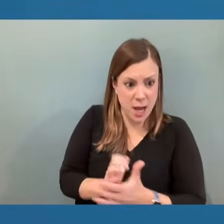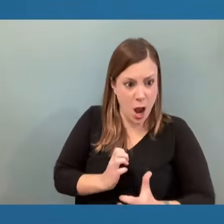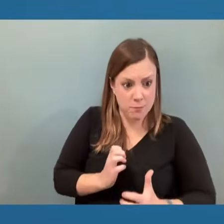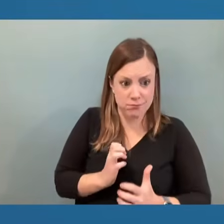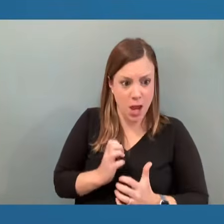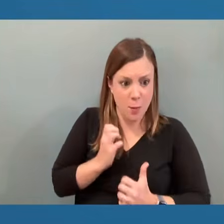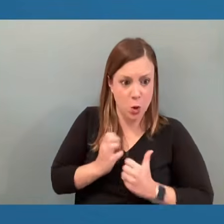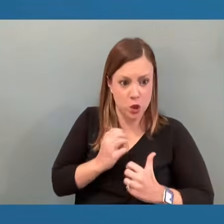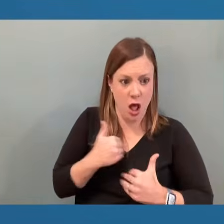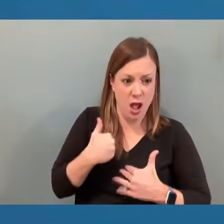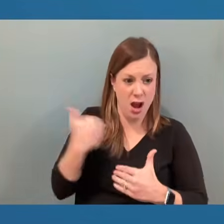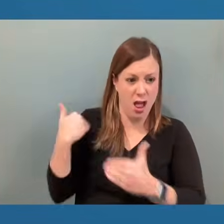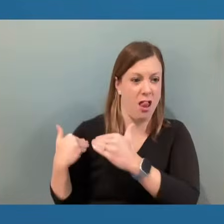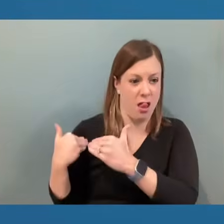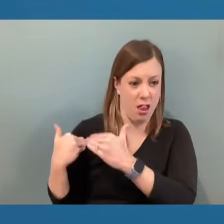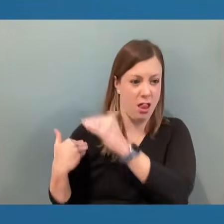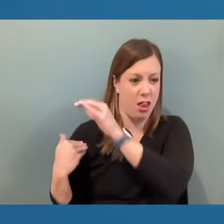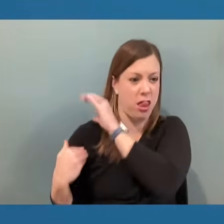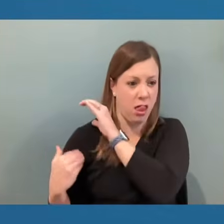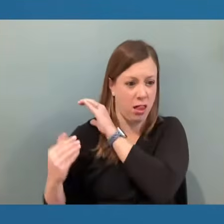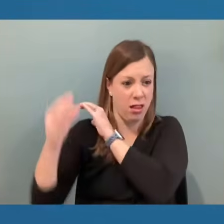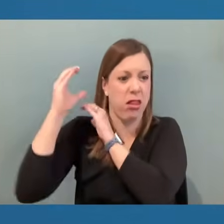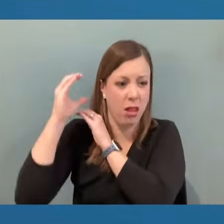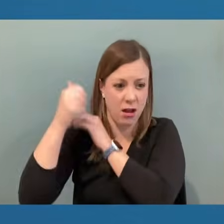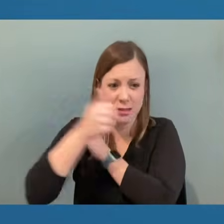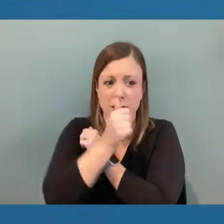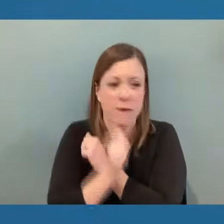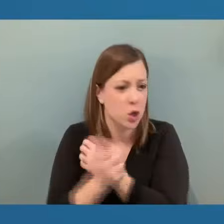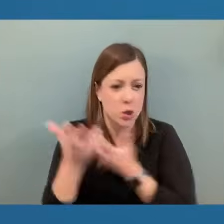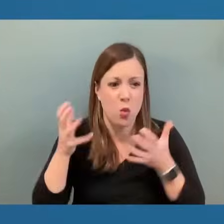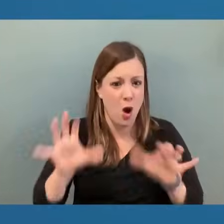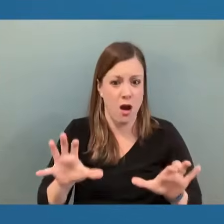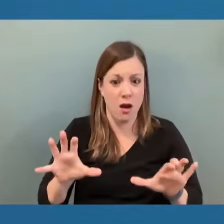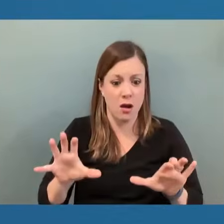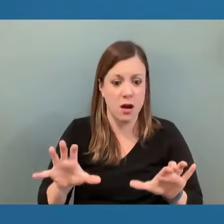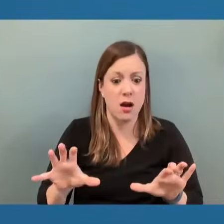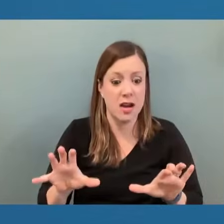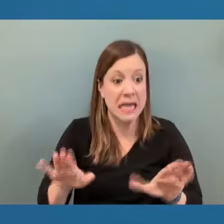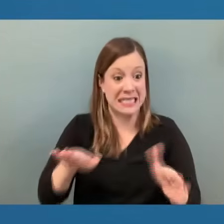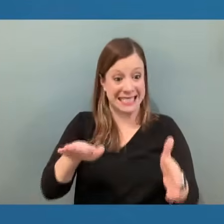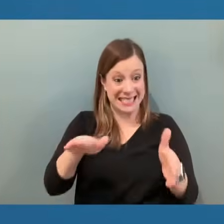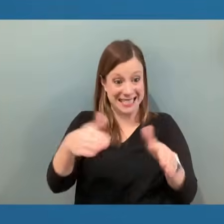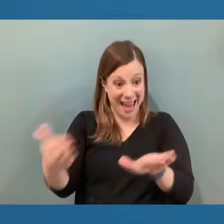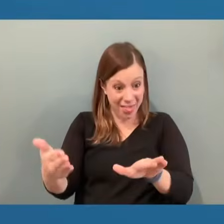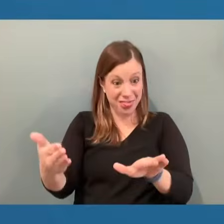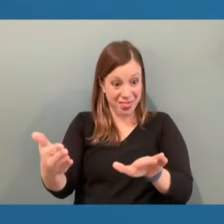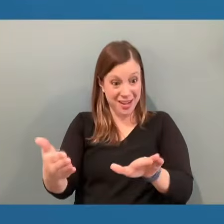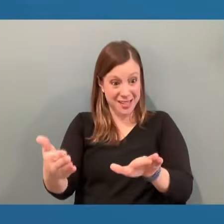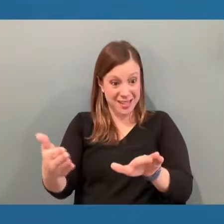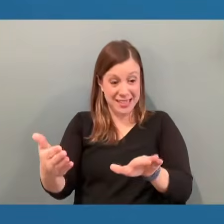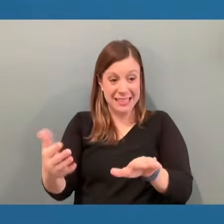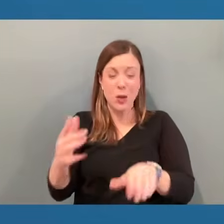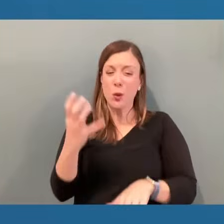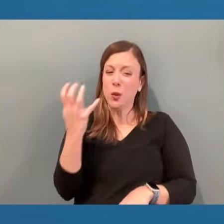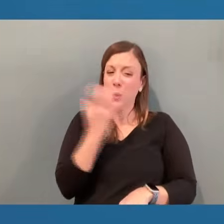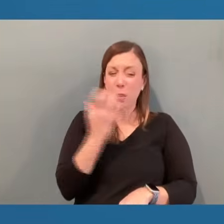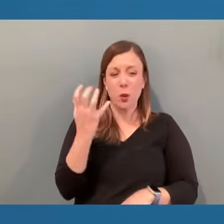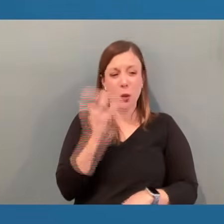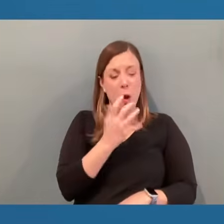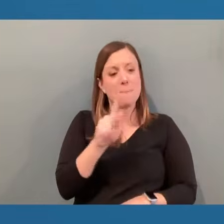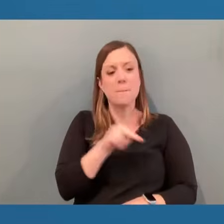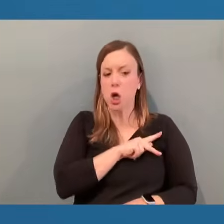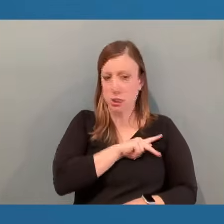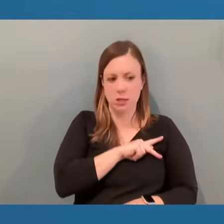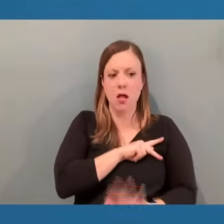were. Death matters are deeply, deeply, deeply personal.